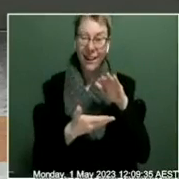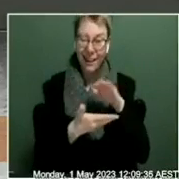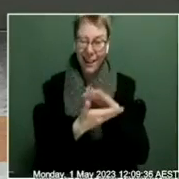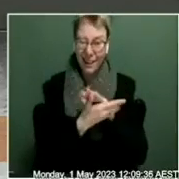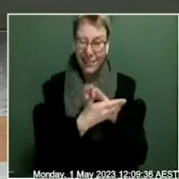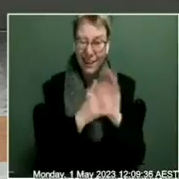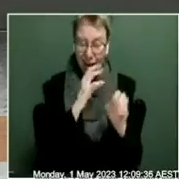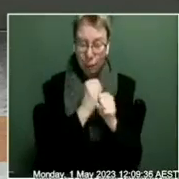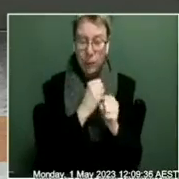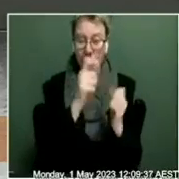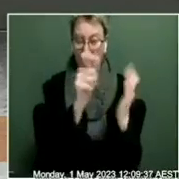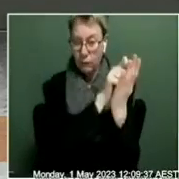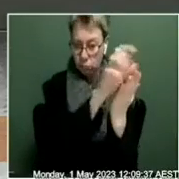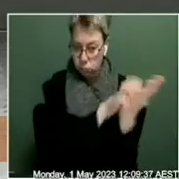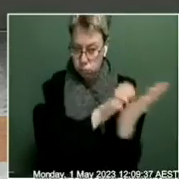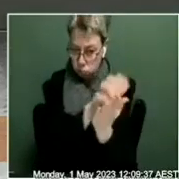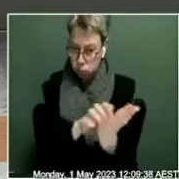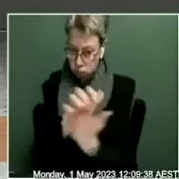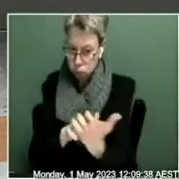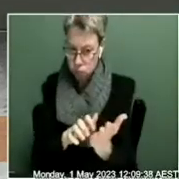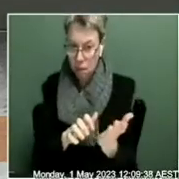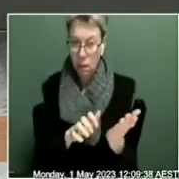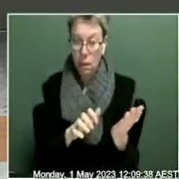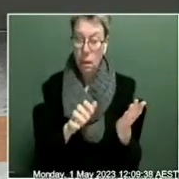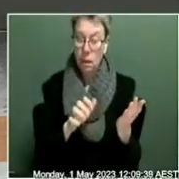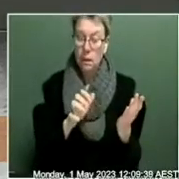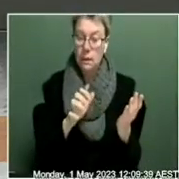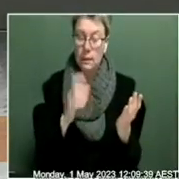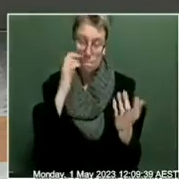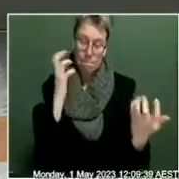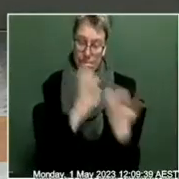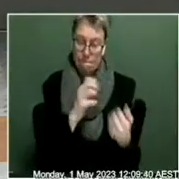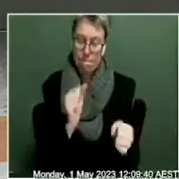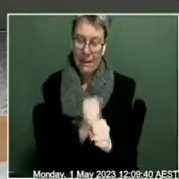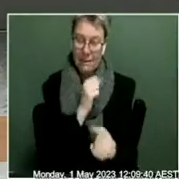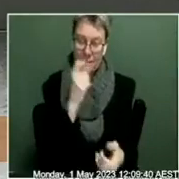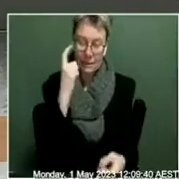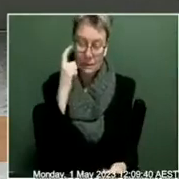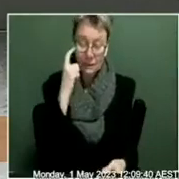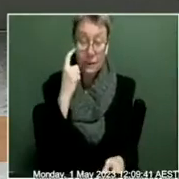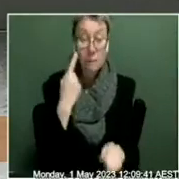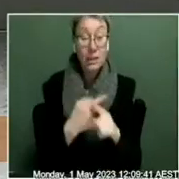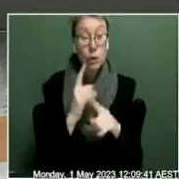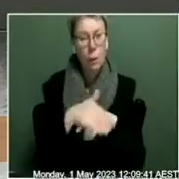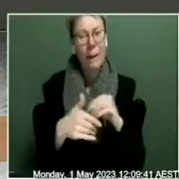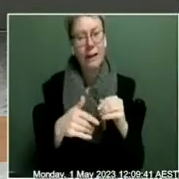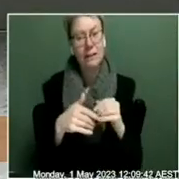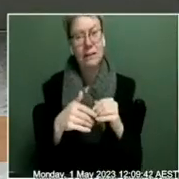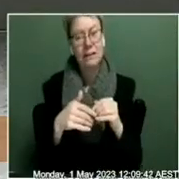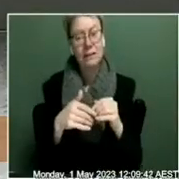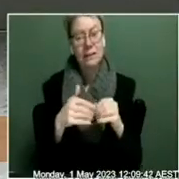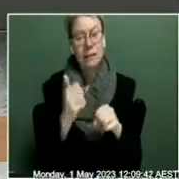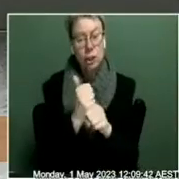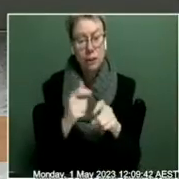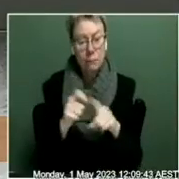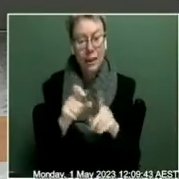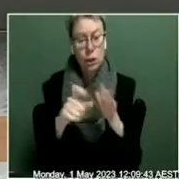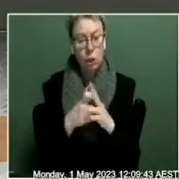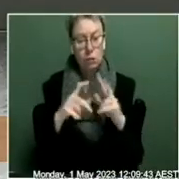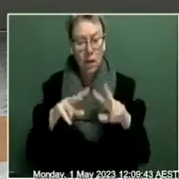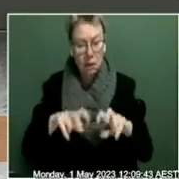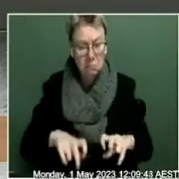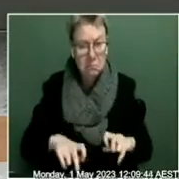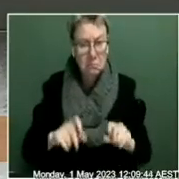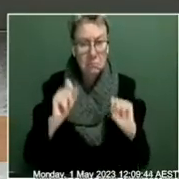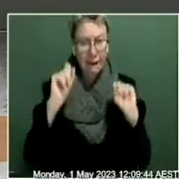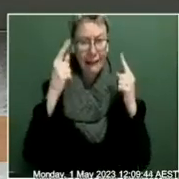Health role in this work has not been to provide that medical specialist scientific input,